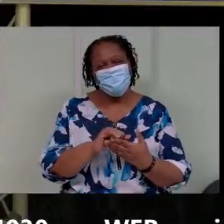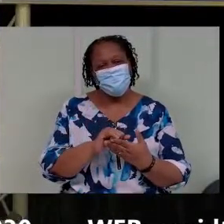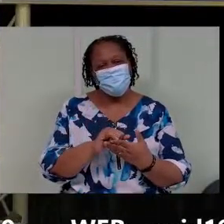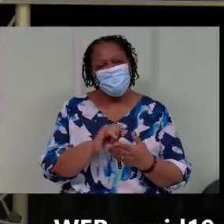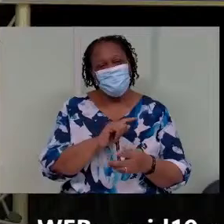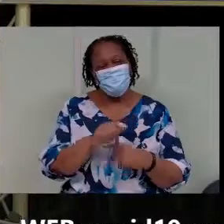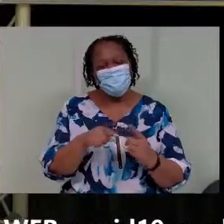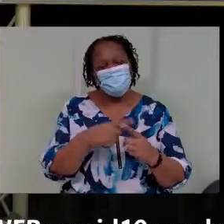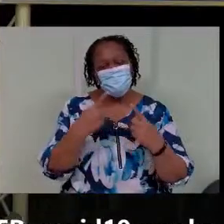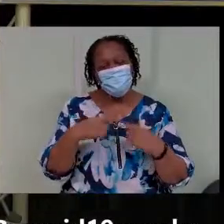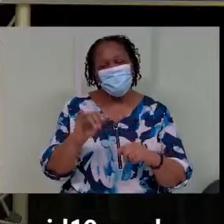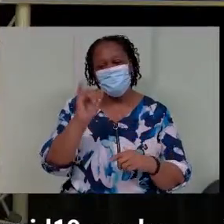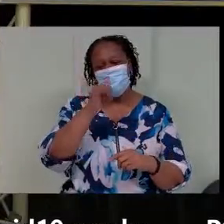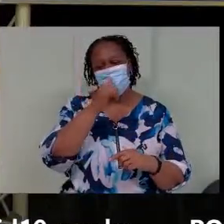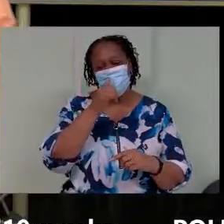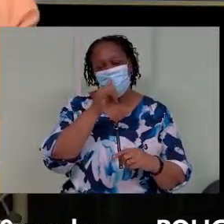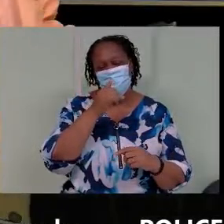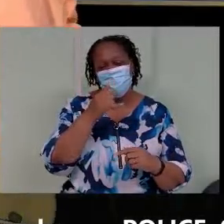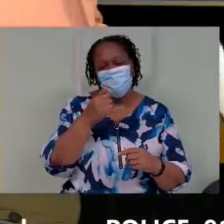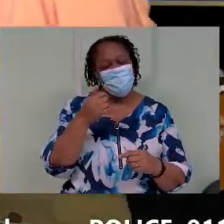Coordinator, to address us.